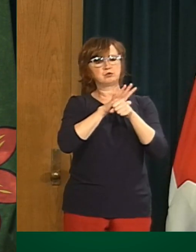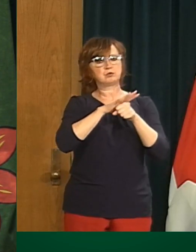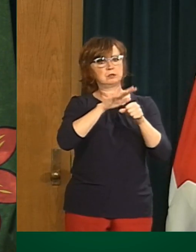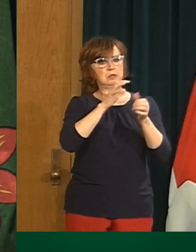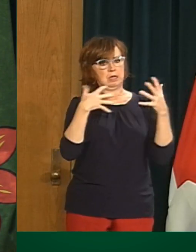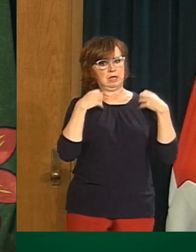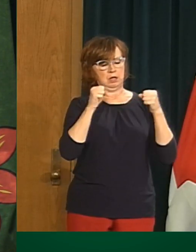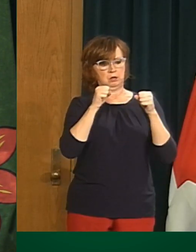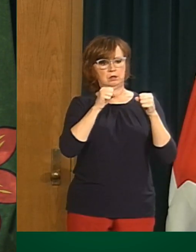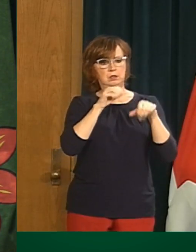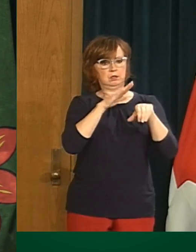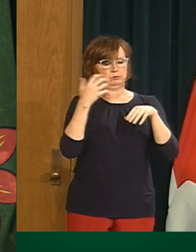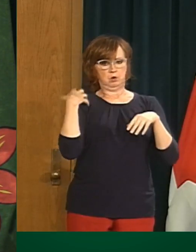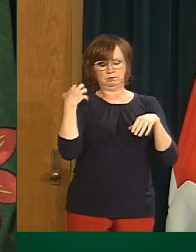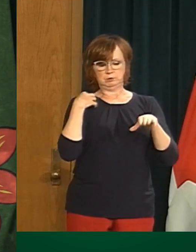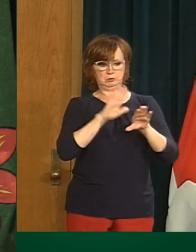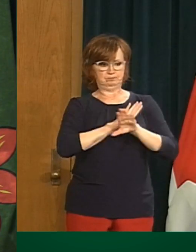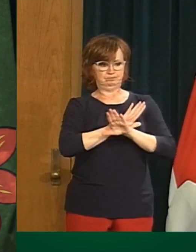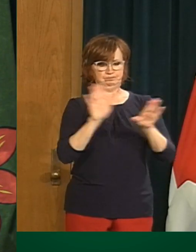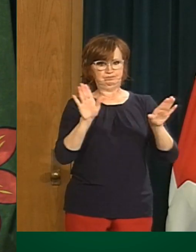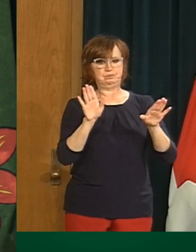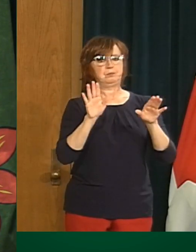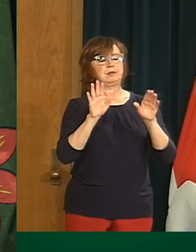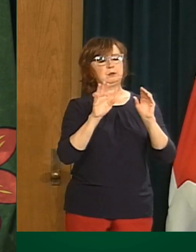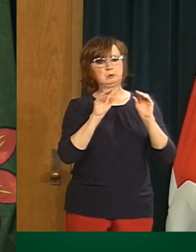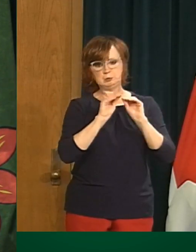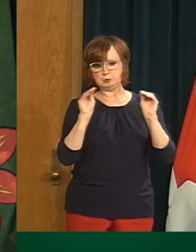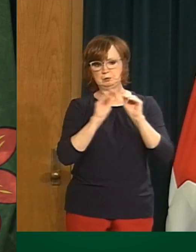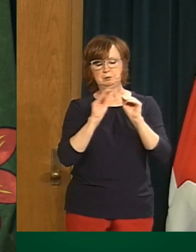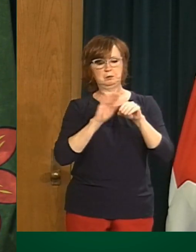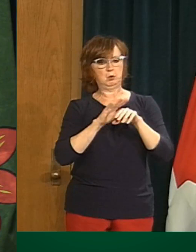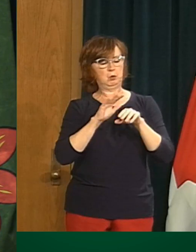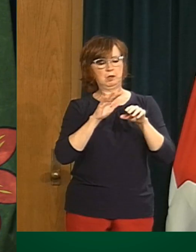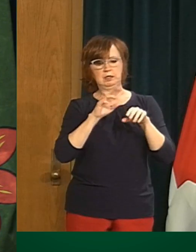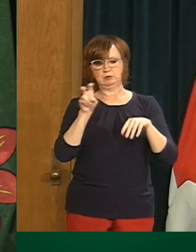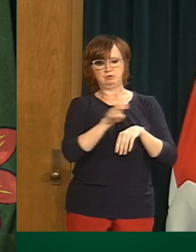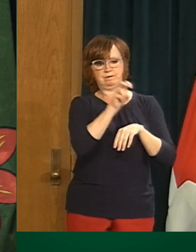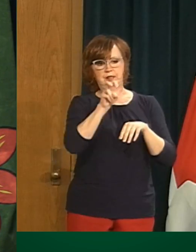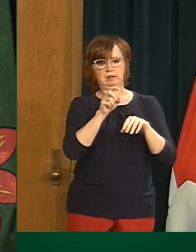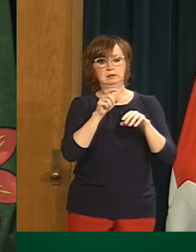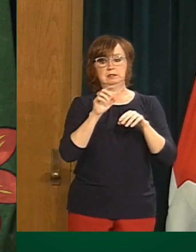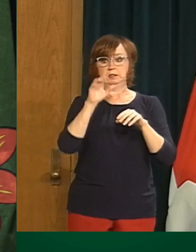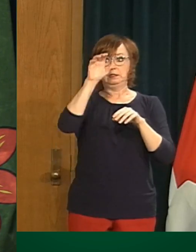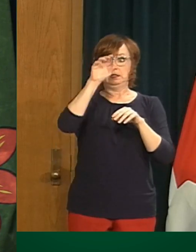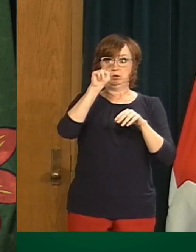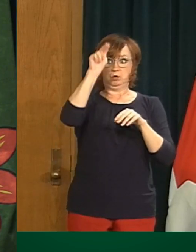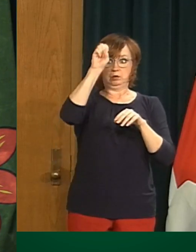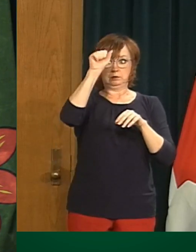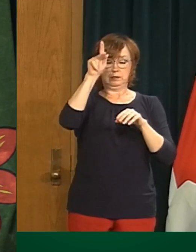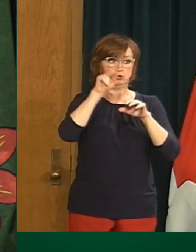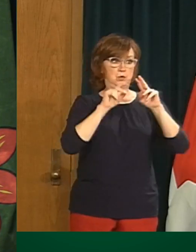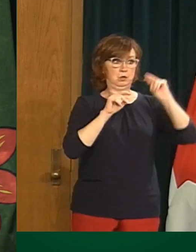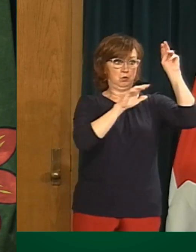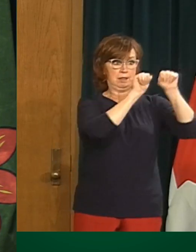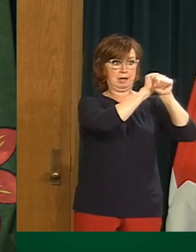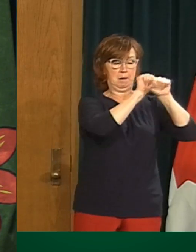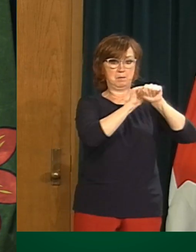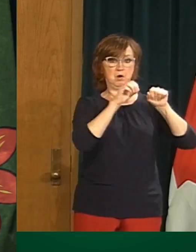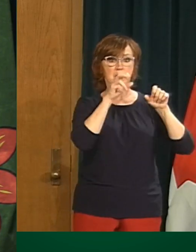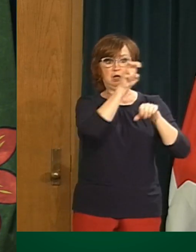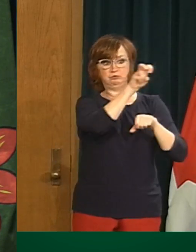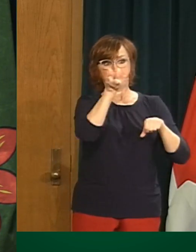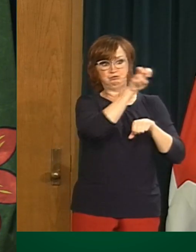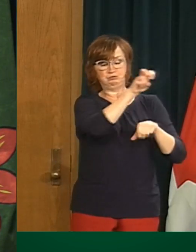the northwestern communities of Saskatchewan and northern Alberta. Regular COVID updates and information are being provided on the